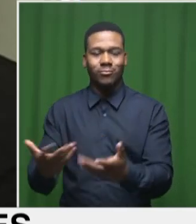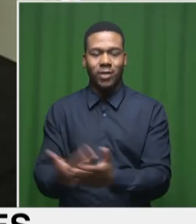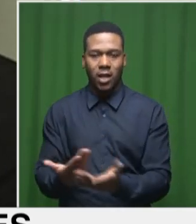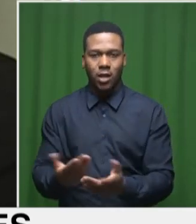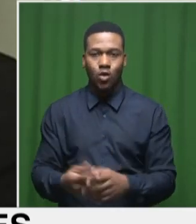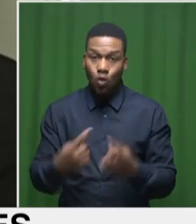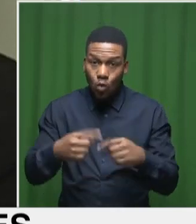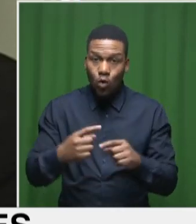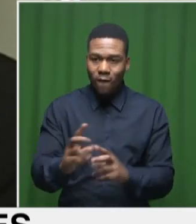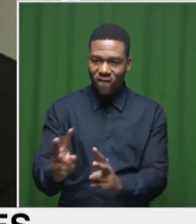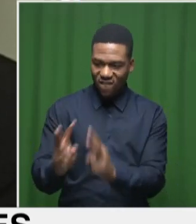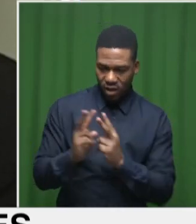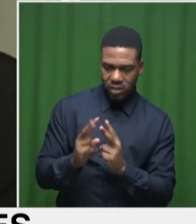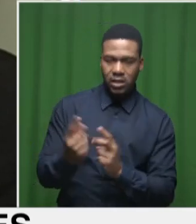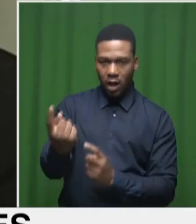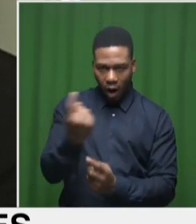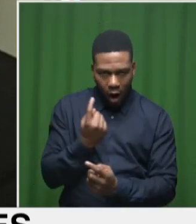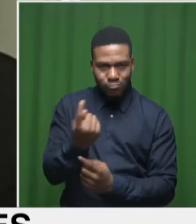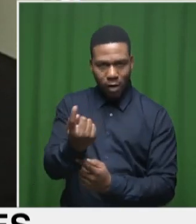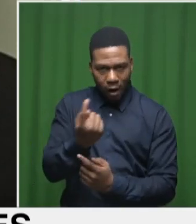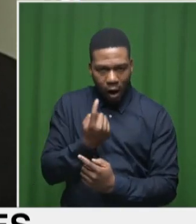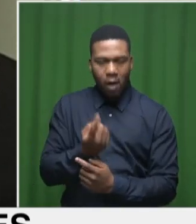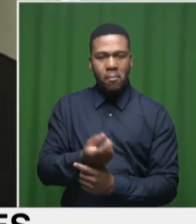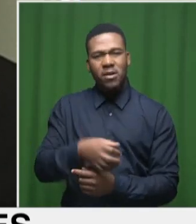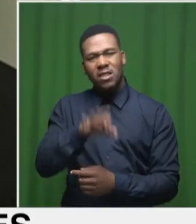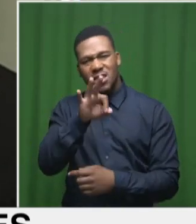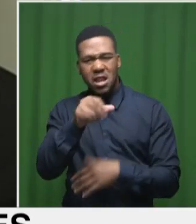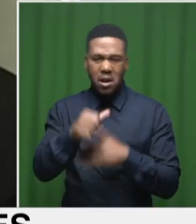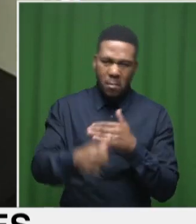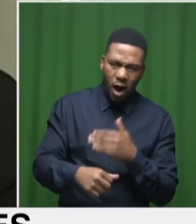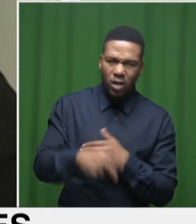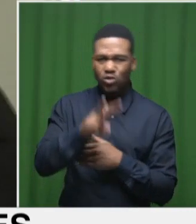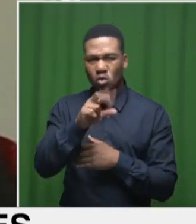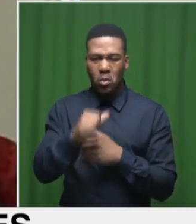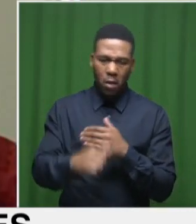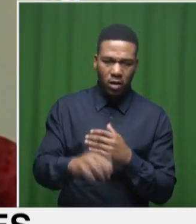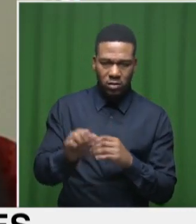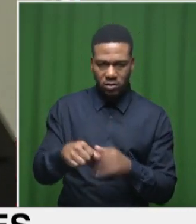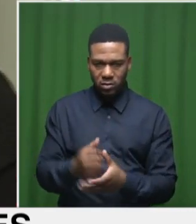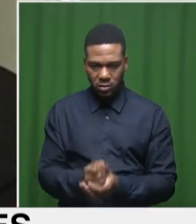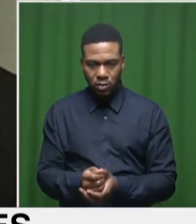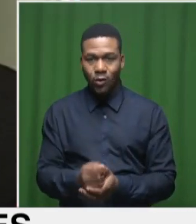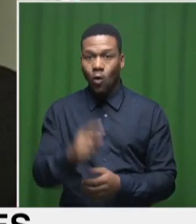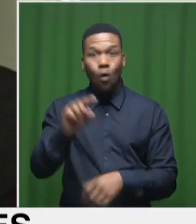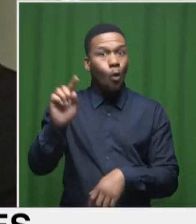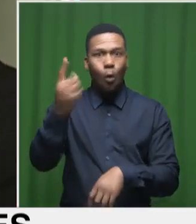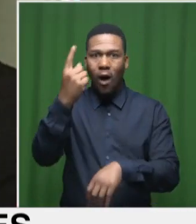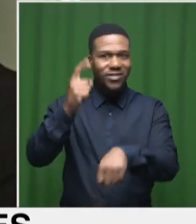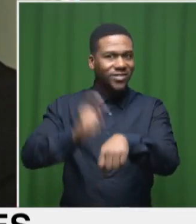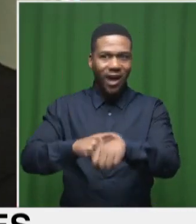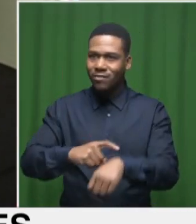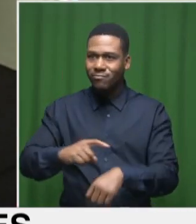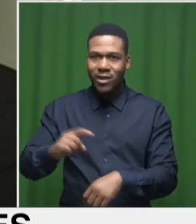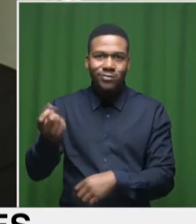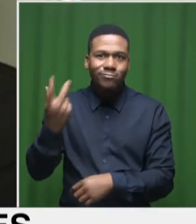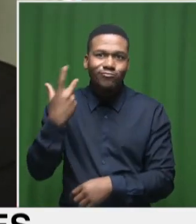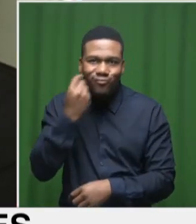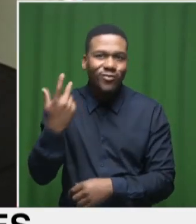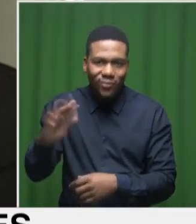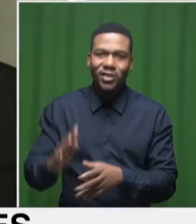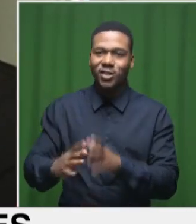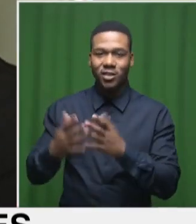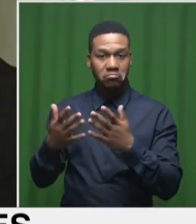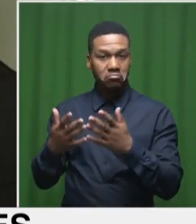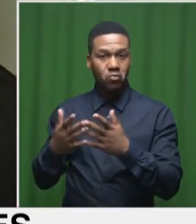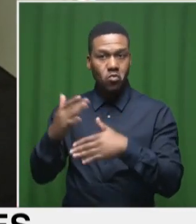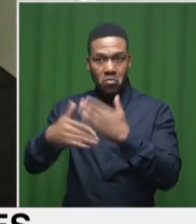different ways with different levels in the skin. Remember, we're not working with a single treatment. It's not that you need filler and then, you know, you come back for filler. You would